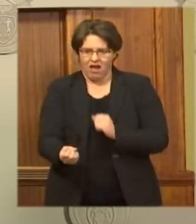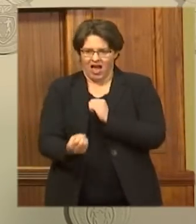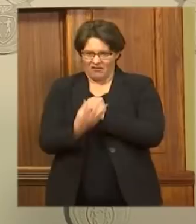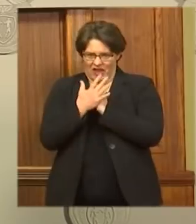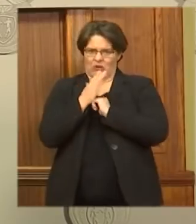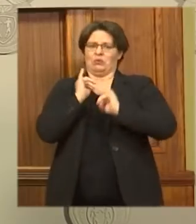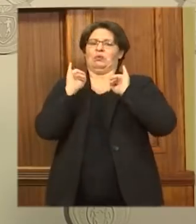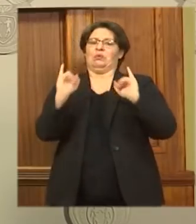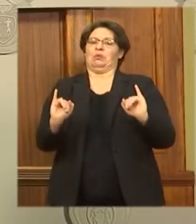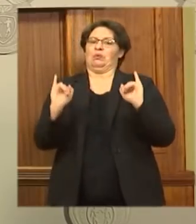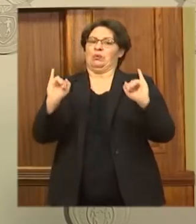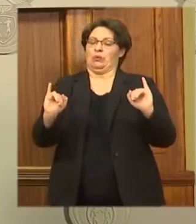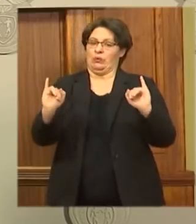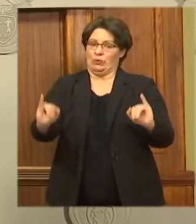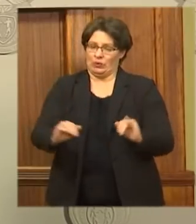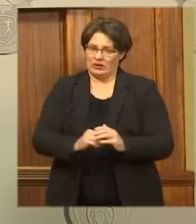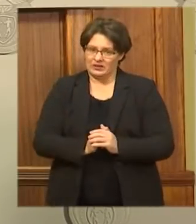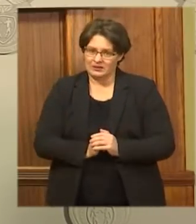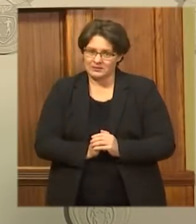affected.